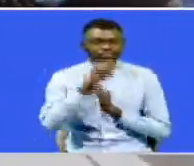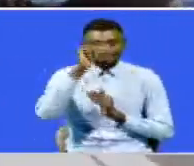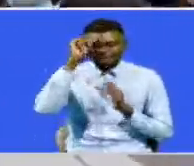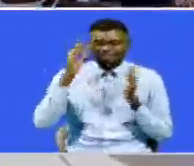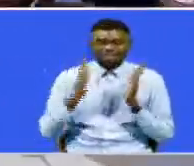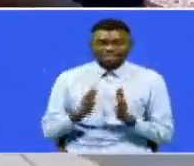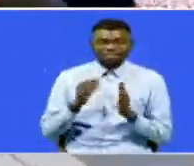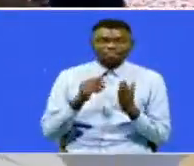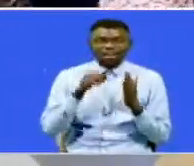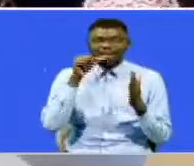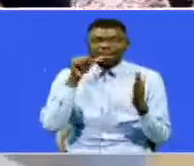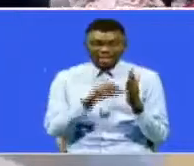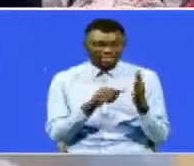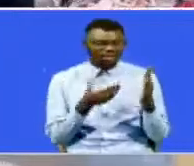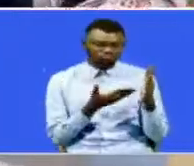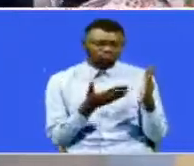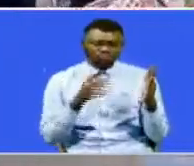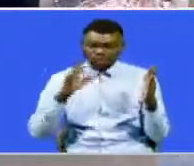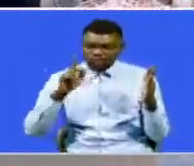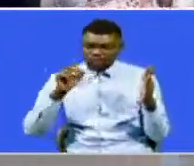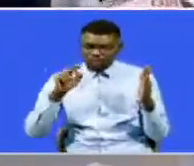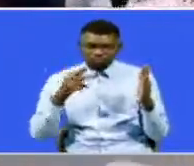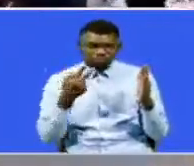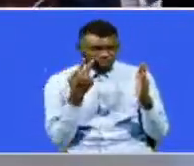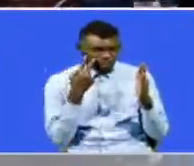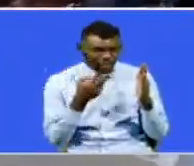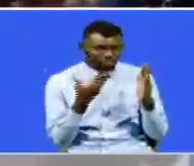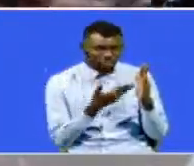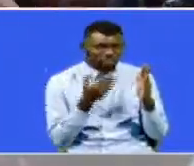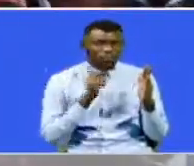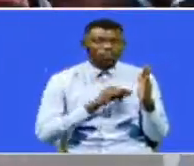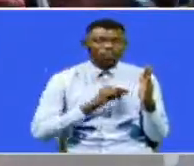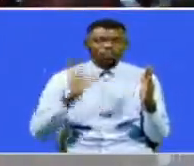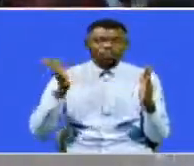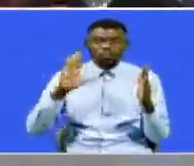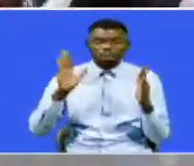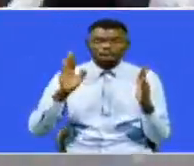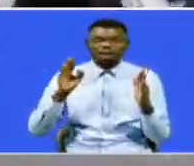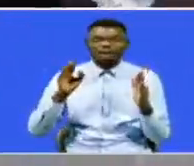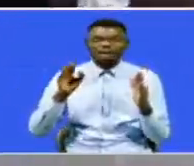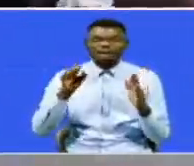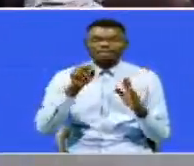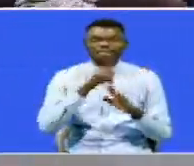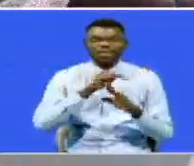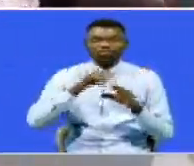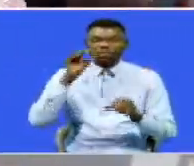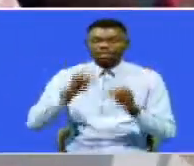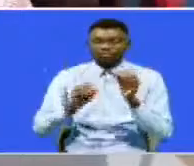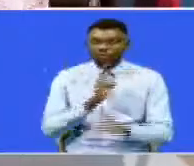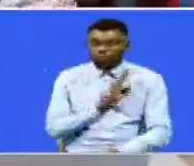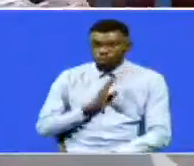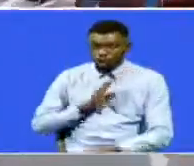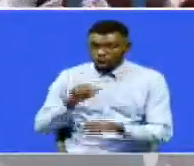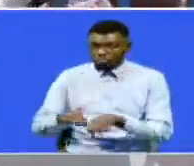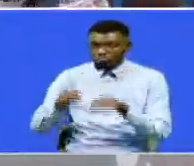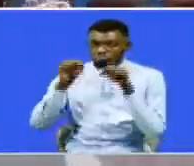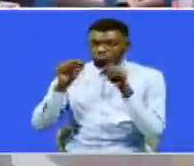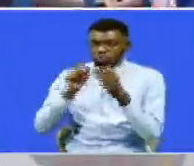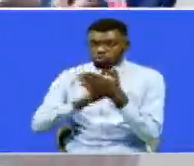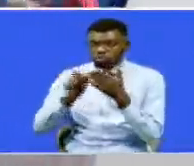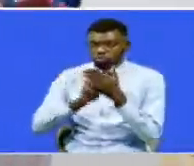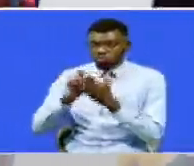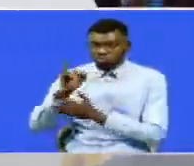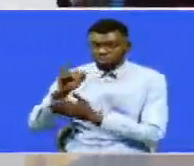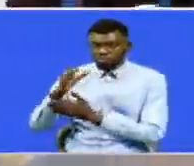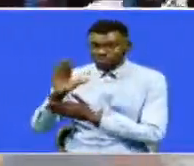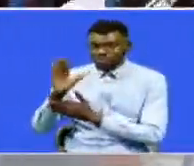In a letter seen by KTN News, Wiper's National Elections Board Chair Ms. Agatha Solitei wrote to the IBC proposing